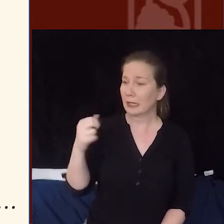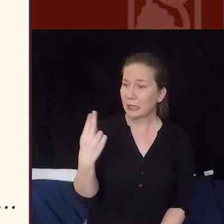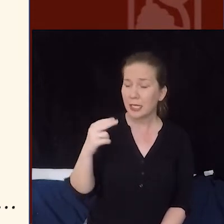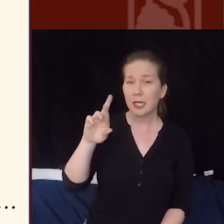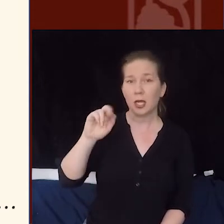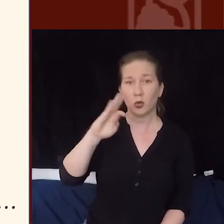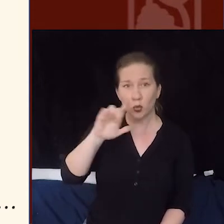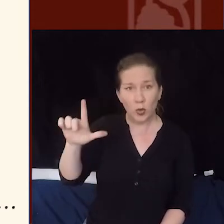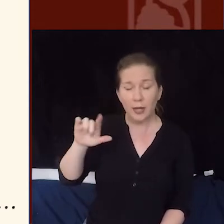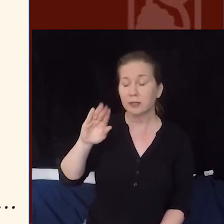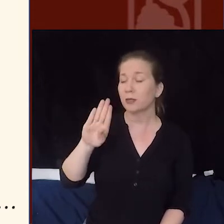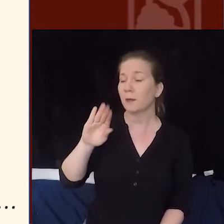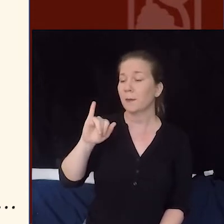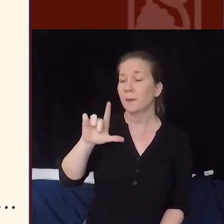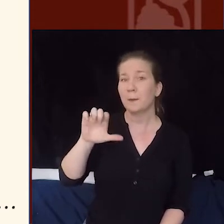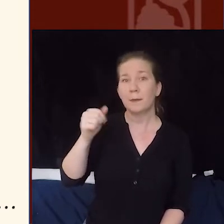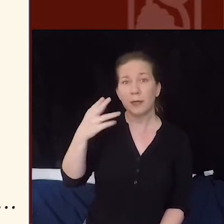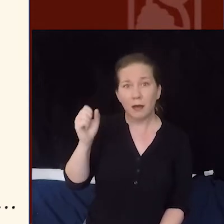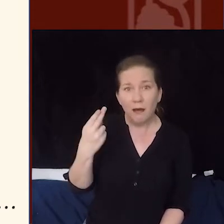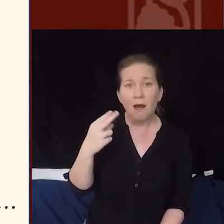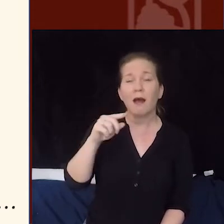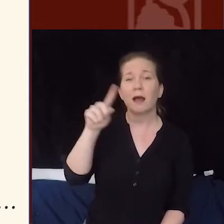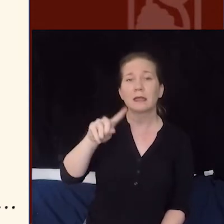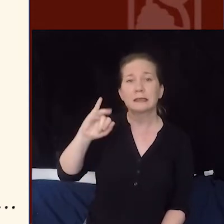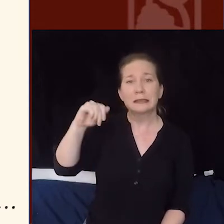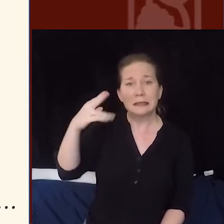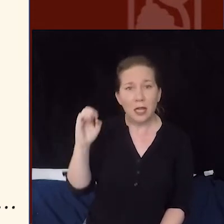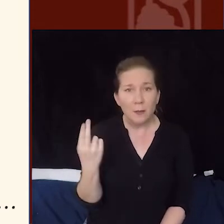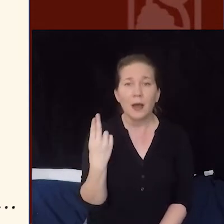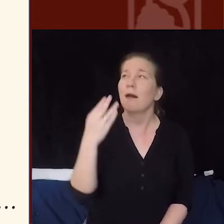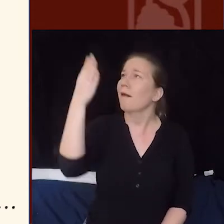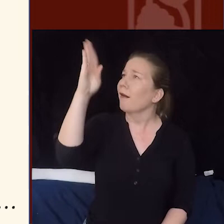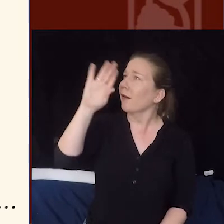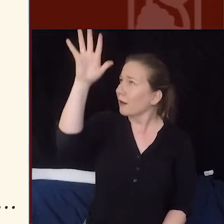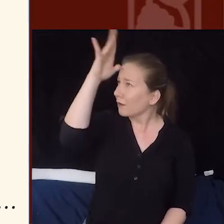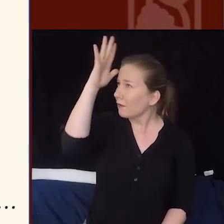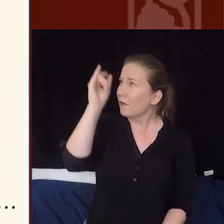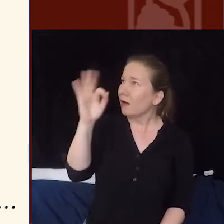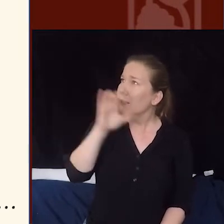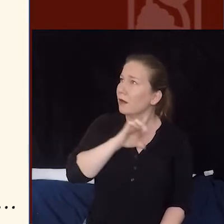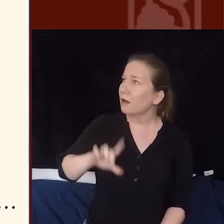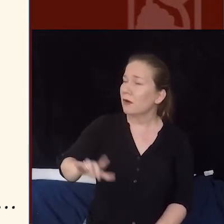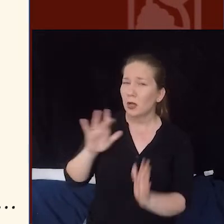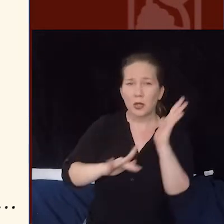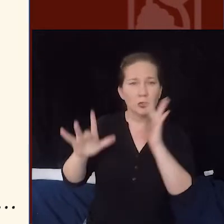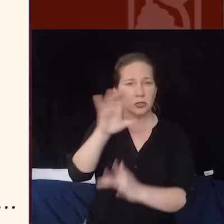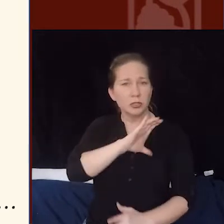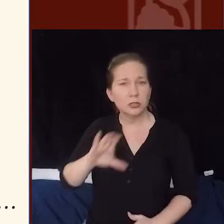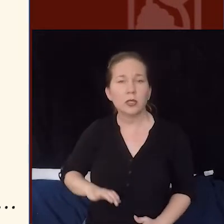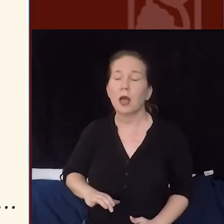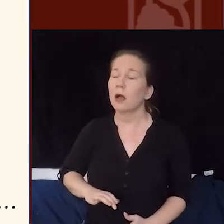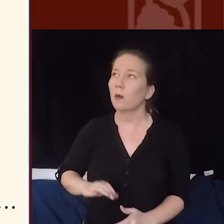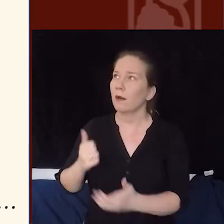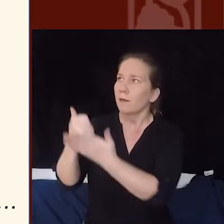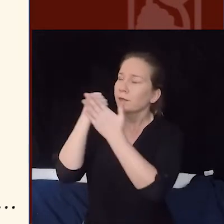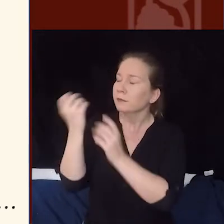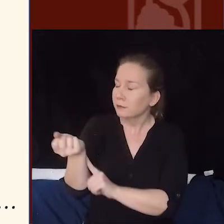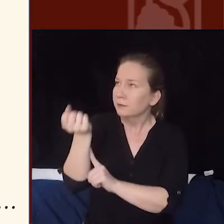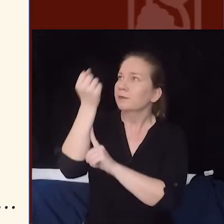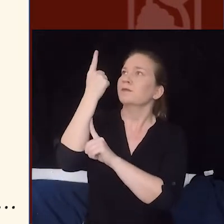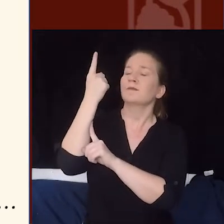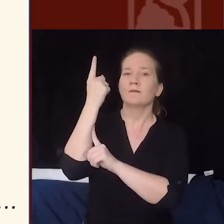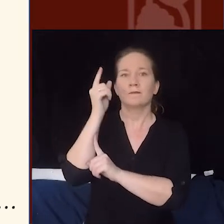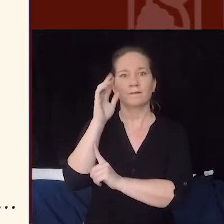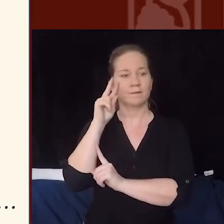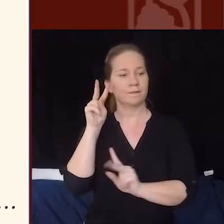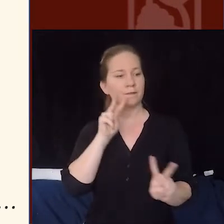Bilhah and Zilpah, God and Father of our Lord Jesus Christ, open our eyes to see your hand at work in